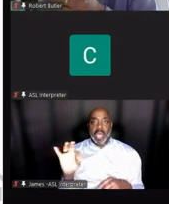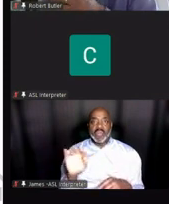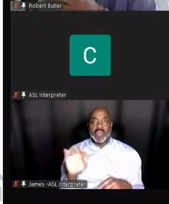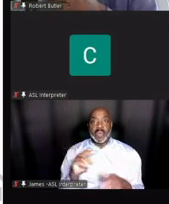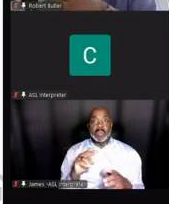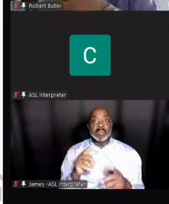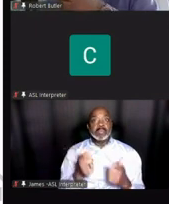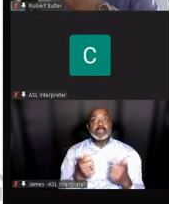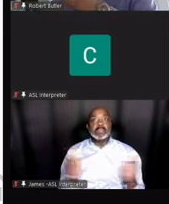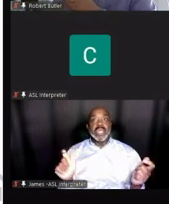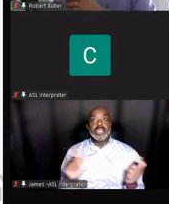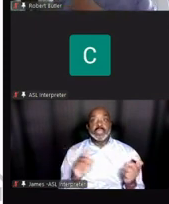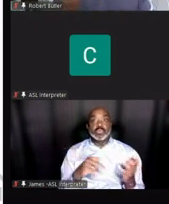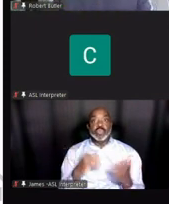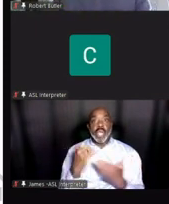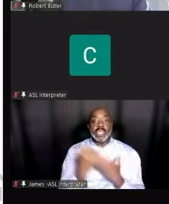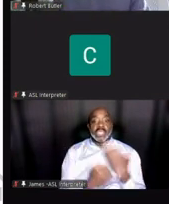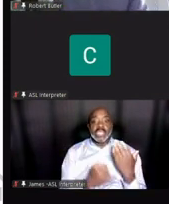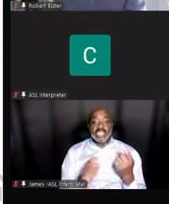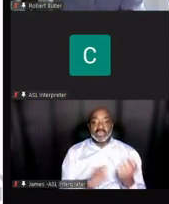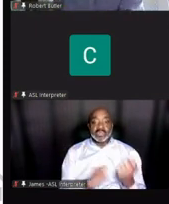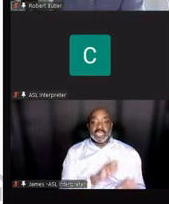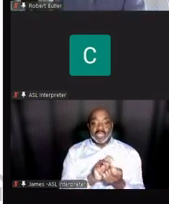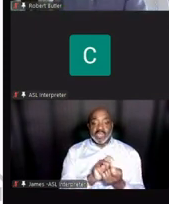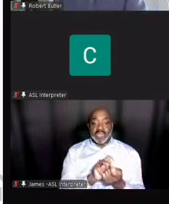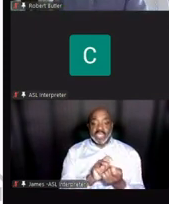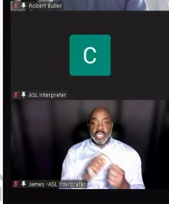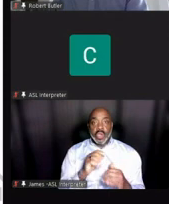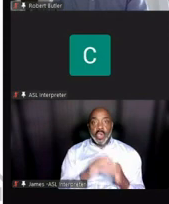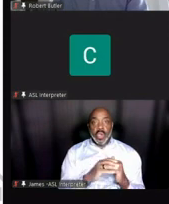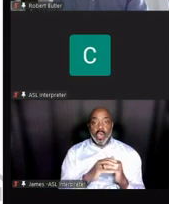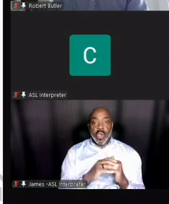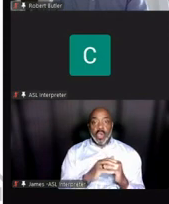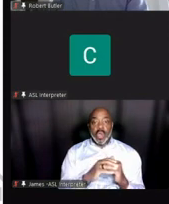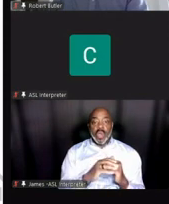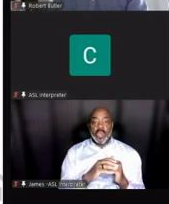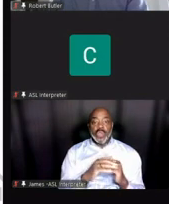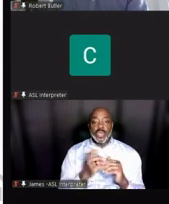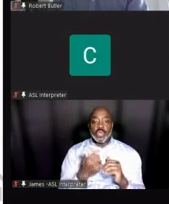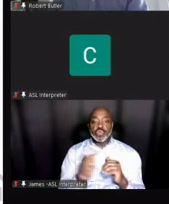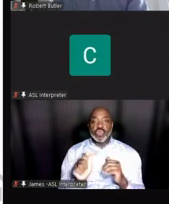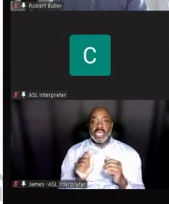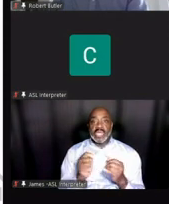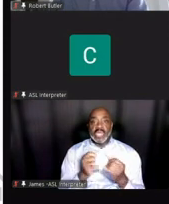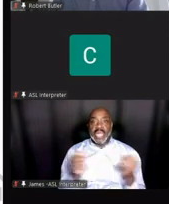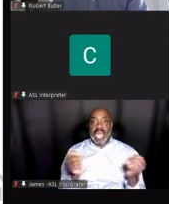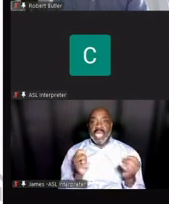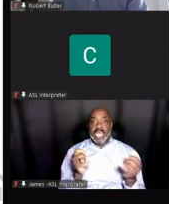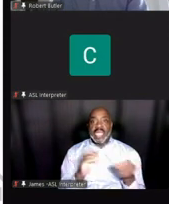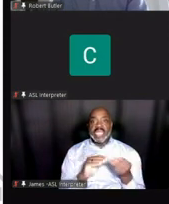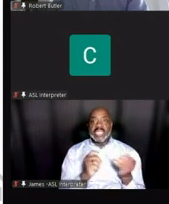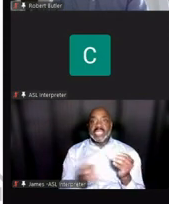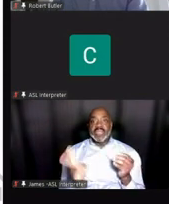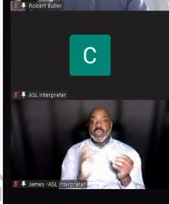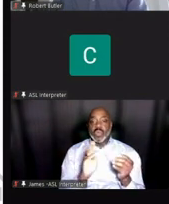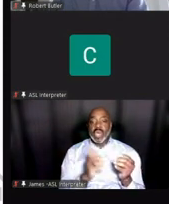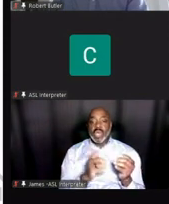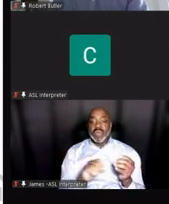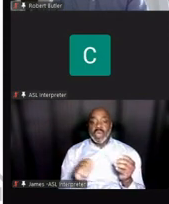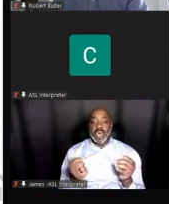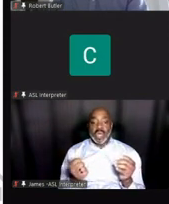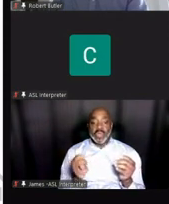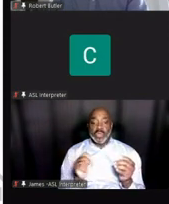projects, particularly on the Green Line and a number of our rapid transit